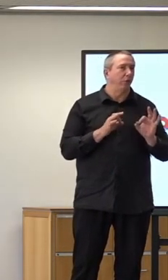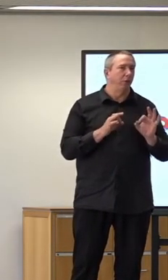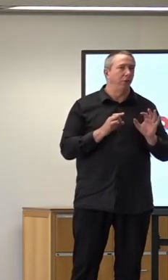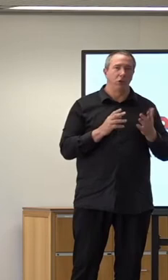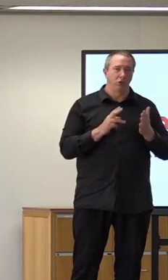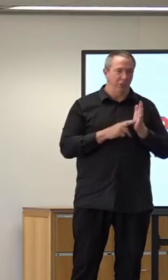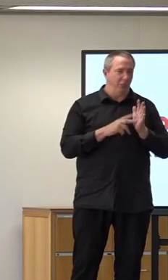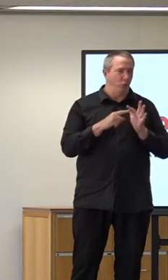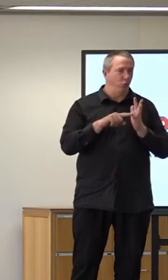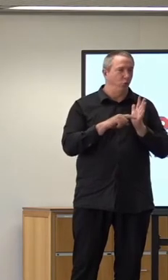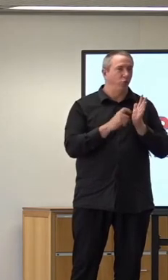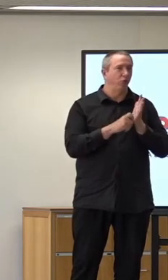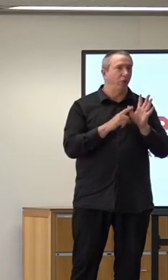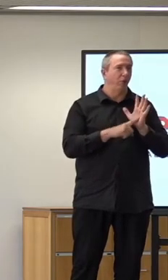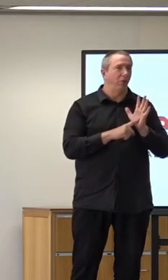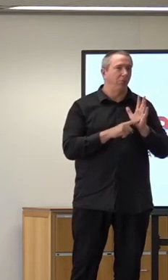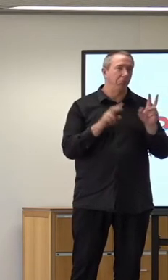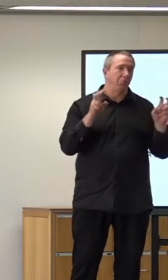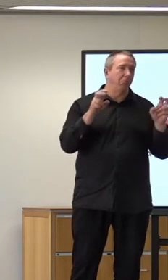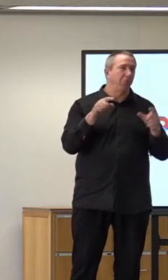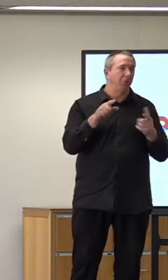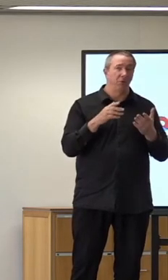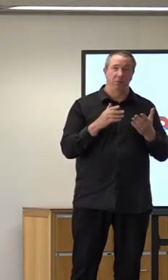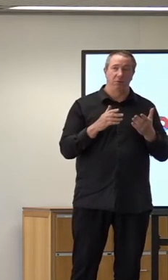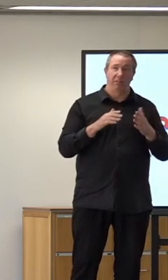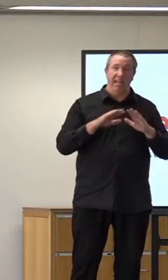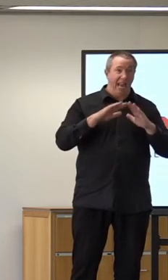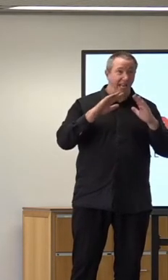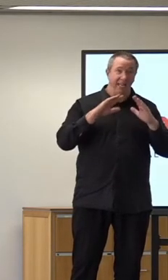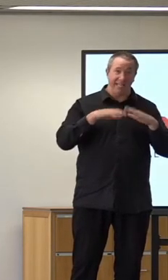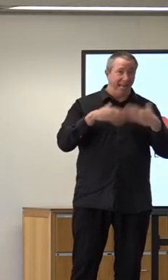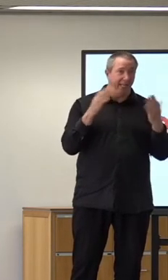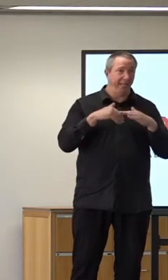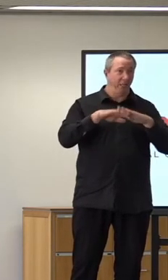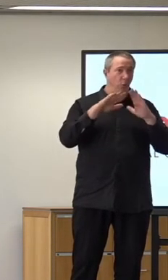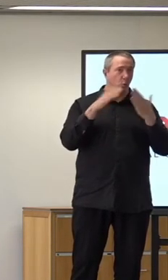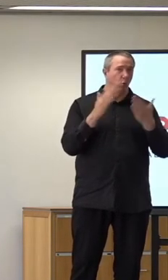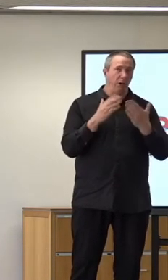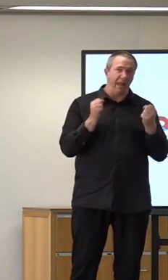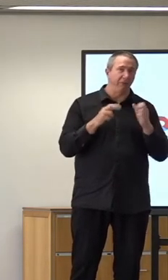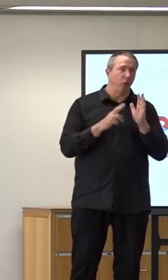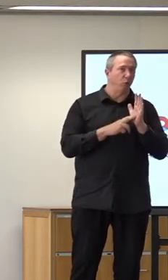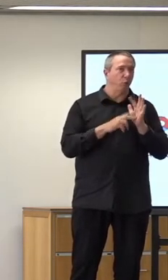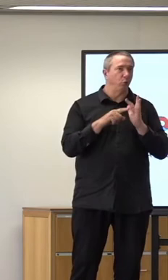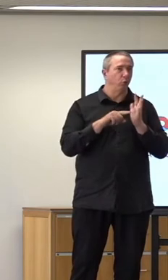is there anything in the world that is neutral?